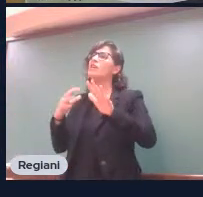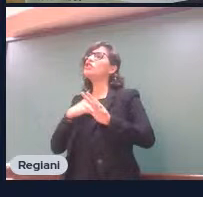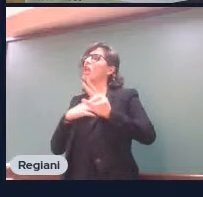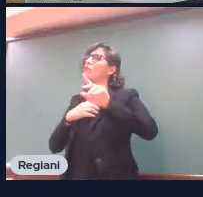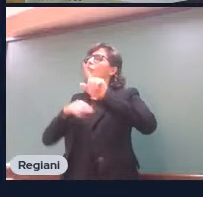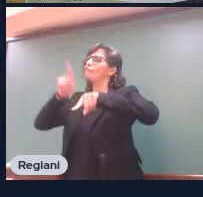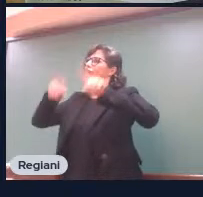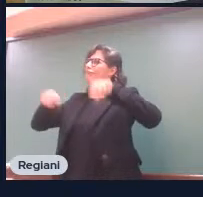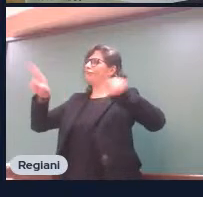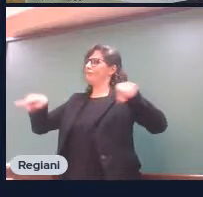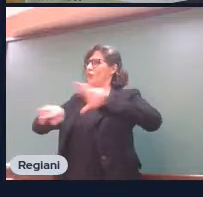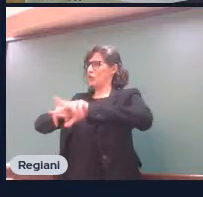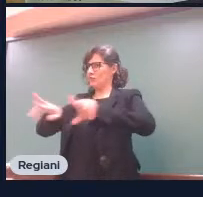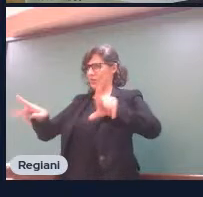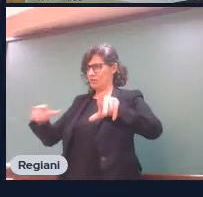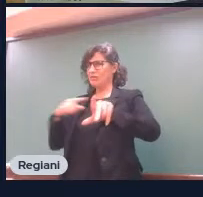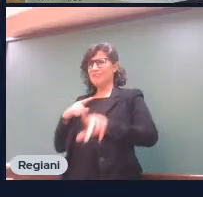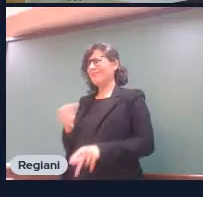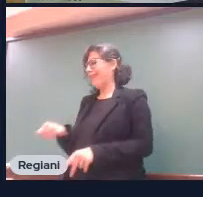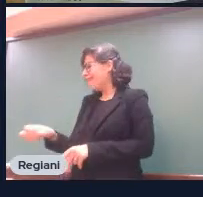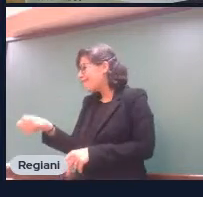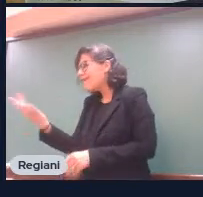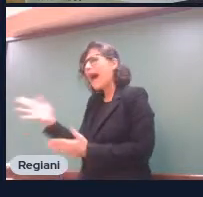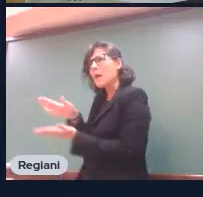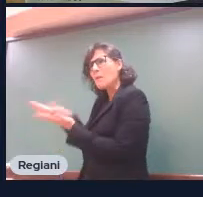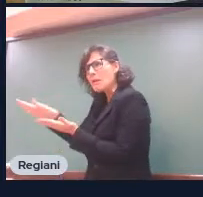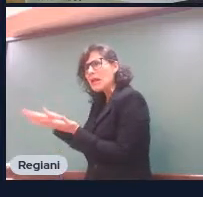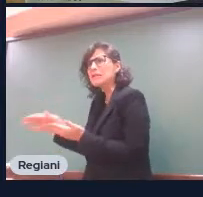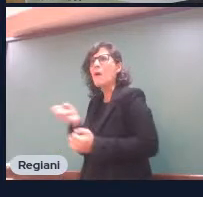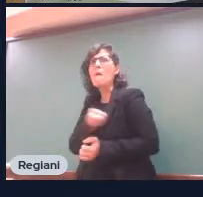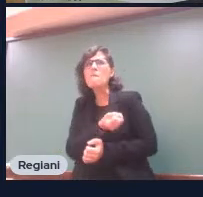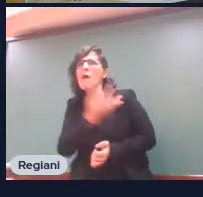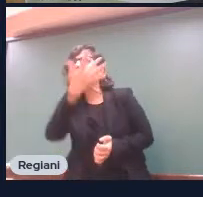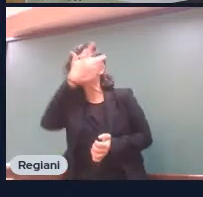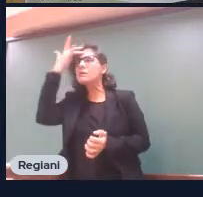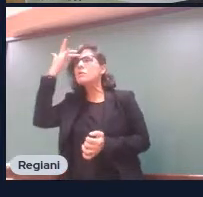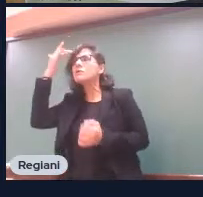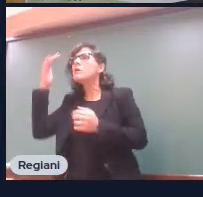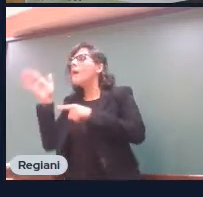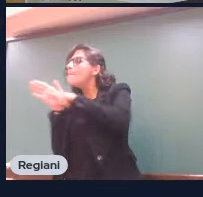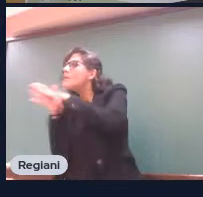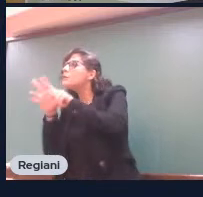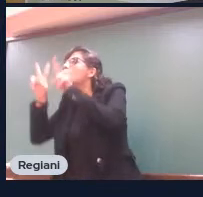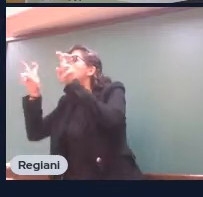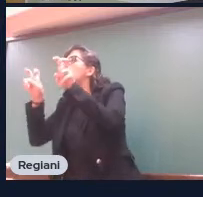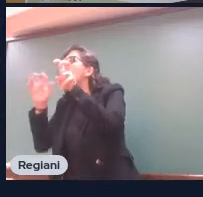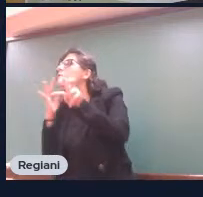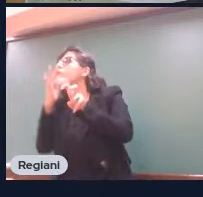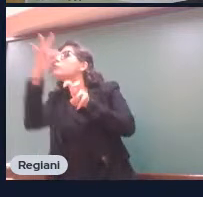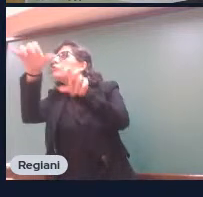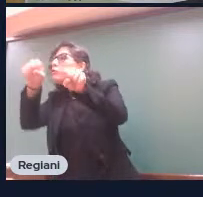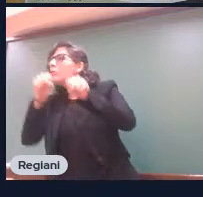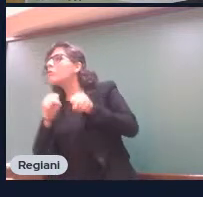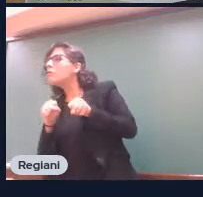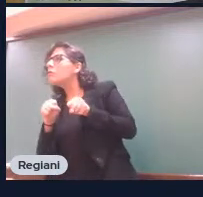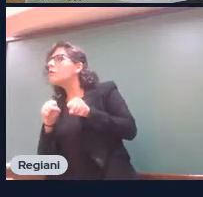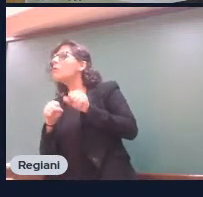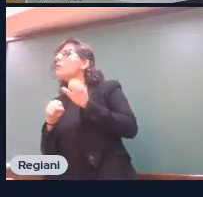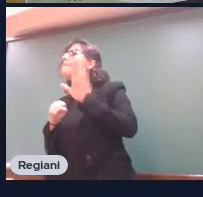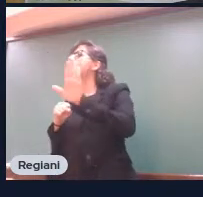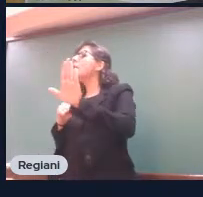of publications. I took all those that make claims about the future, and I divided them as follows. Are